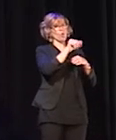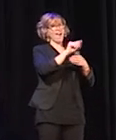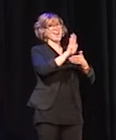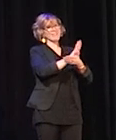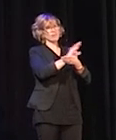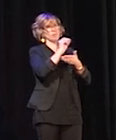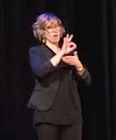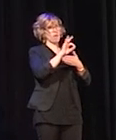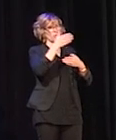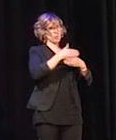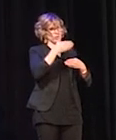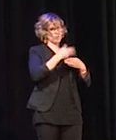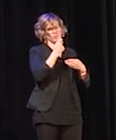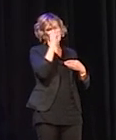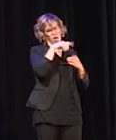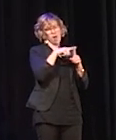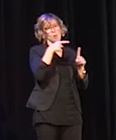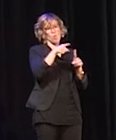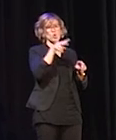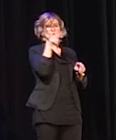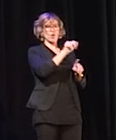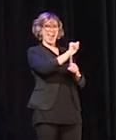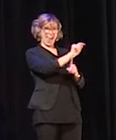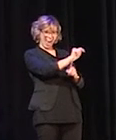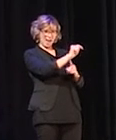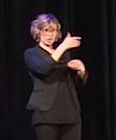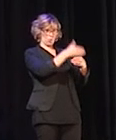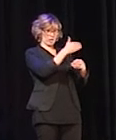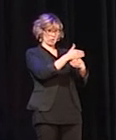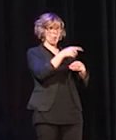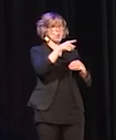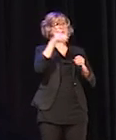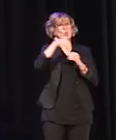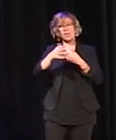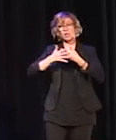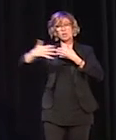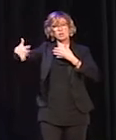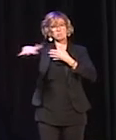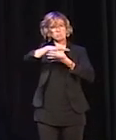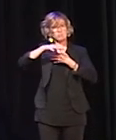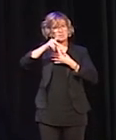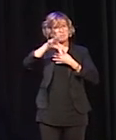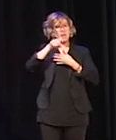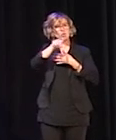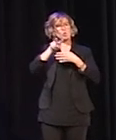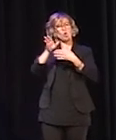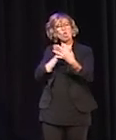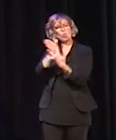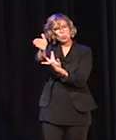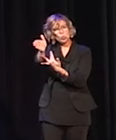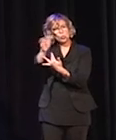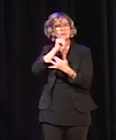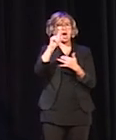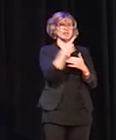if you do. So you look at a window, but if you're in a space, you look through it at something else. So there's engagement beyond just the plain